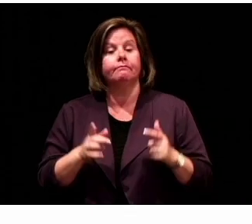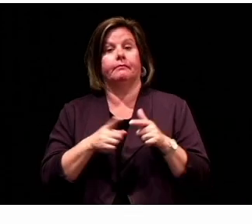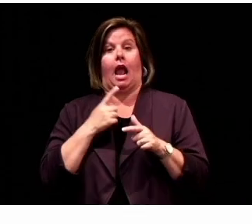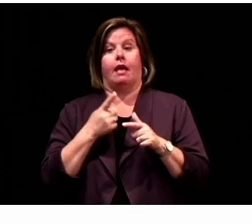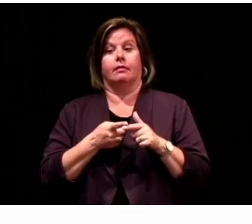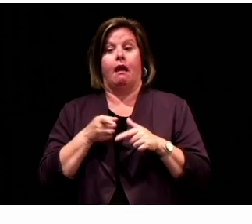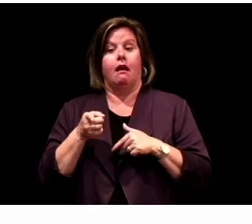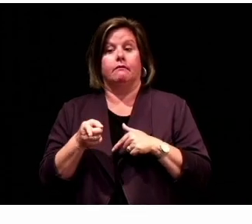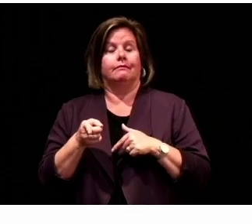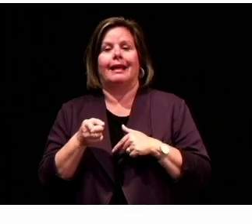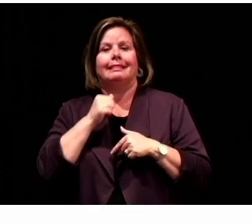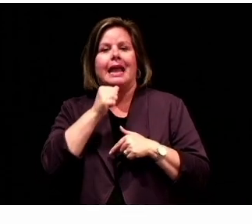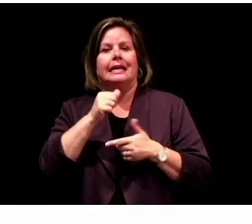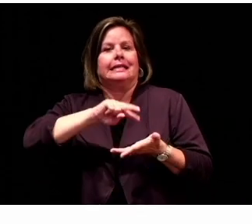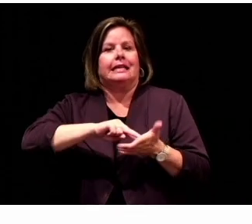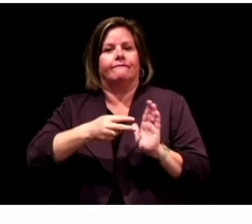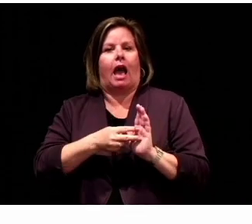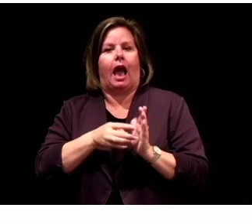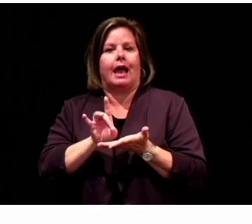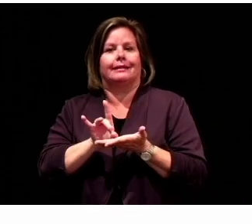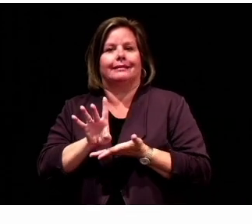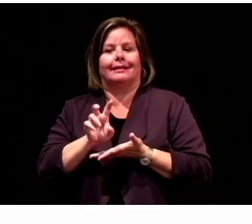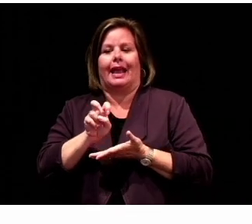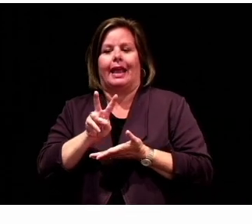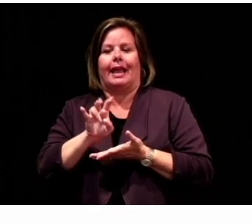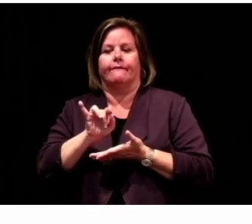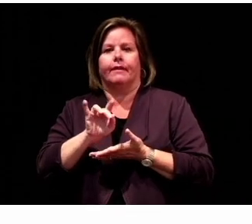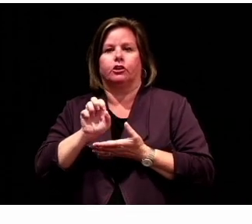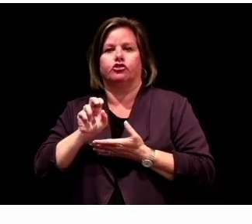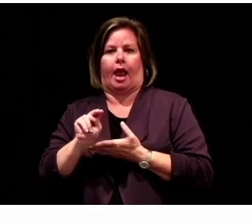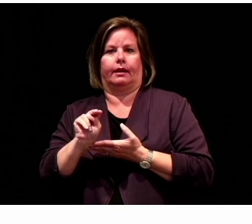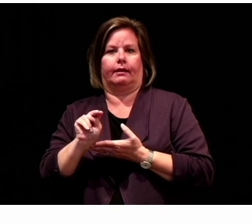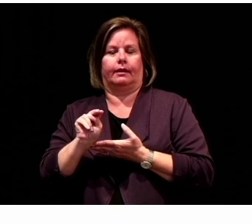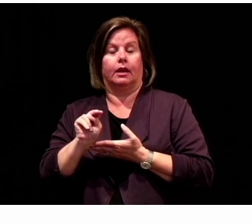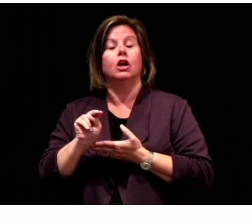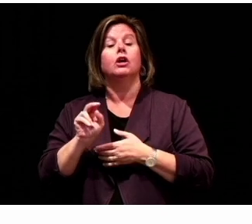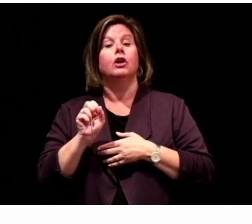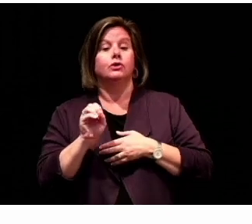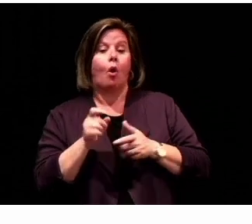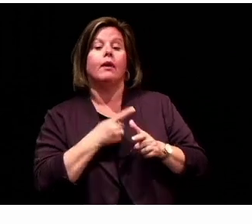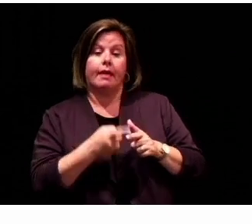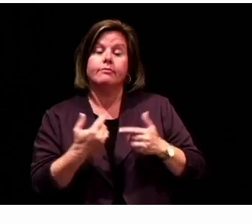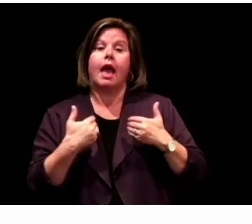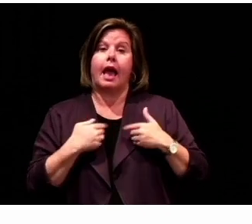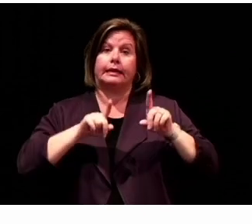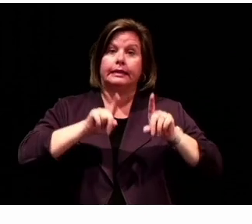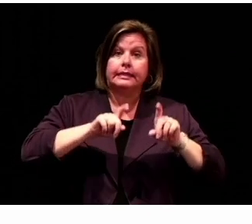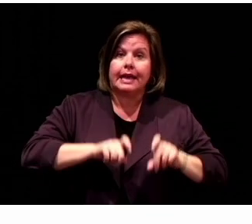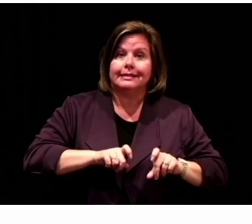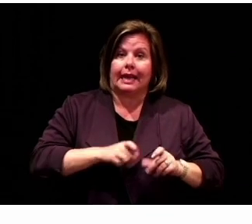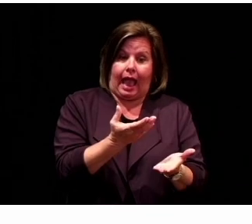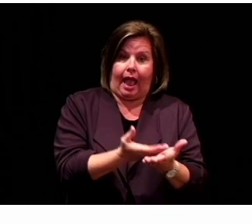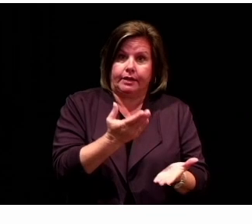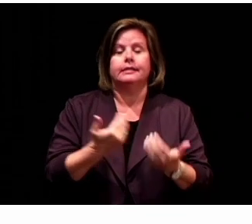would use third-party screening to look for prior eviction filings. So what happened is what? Again, they cited the